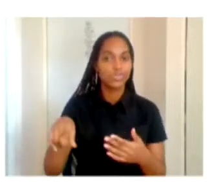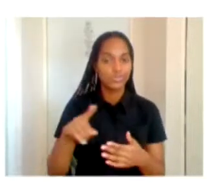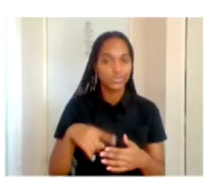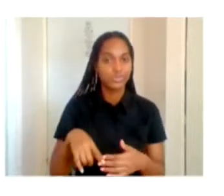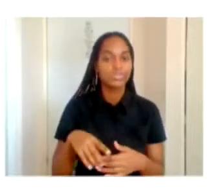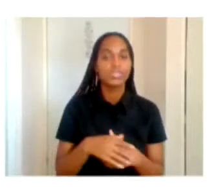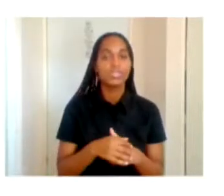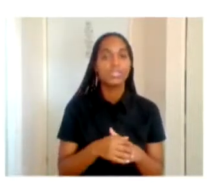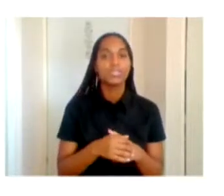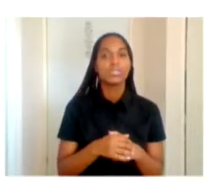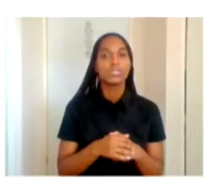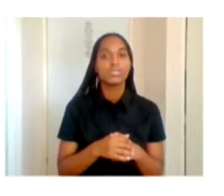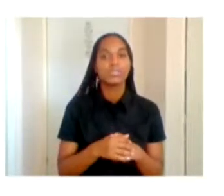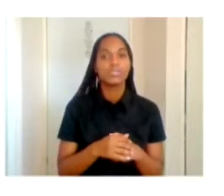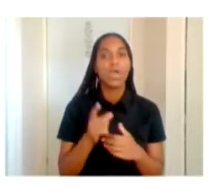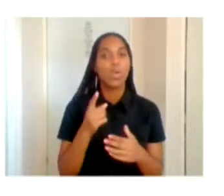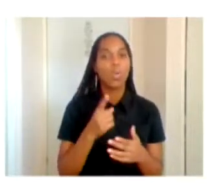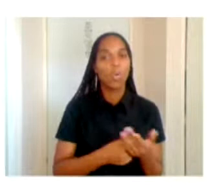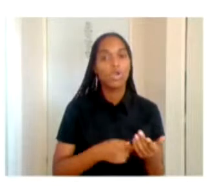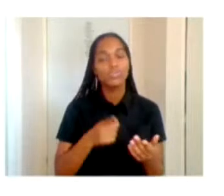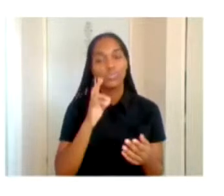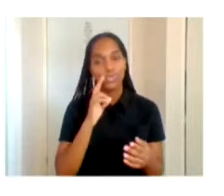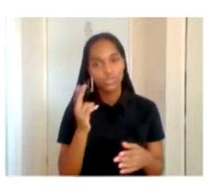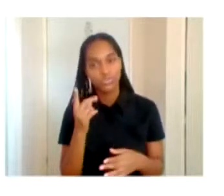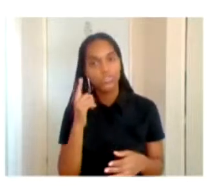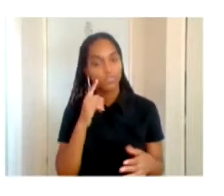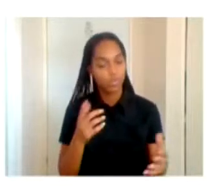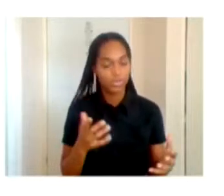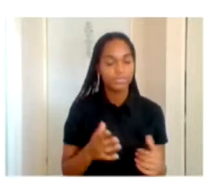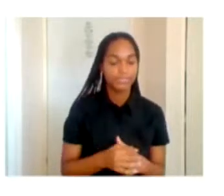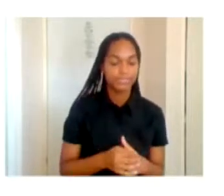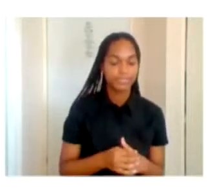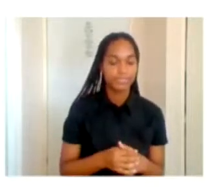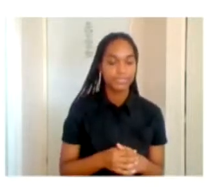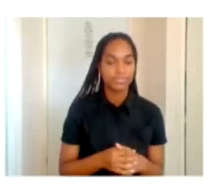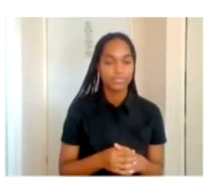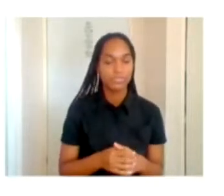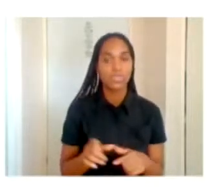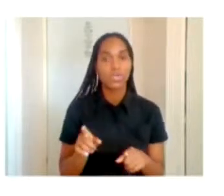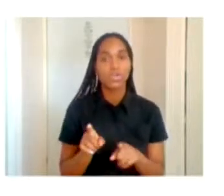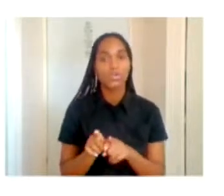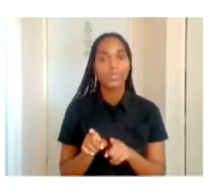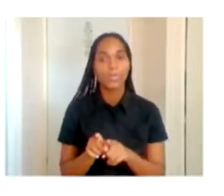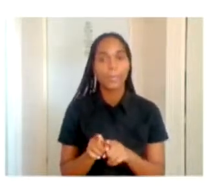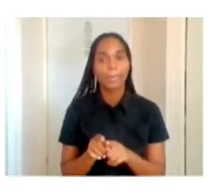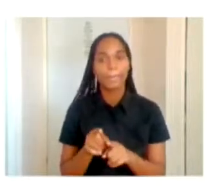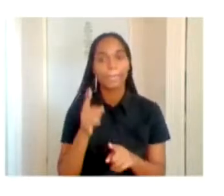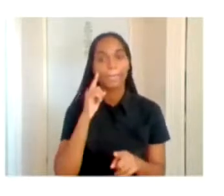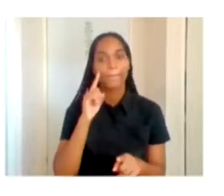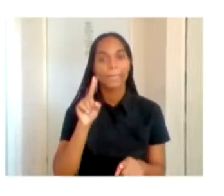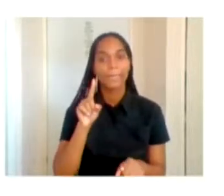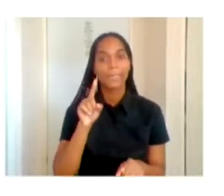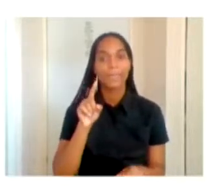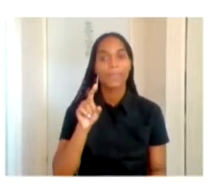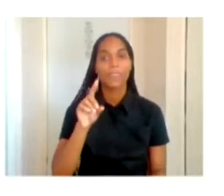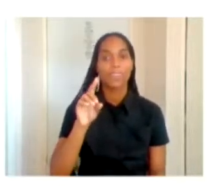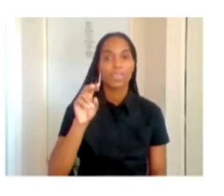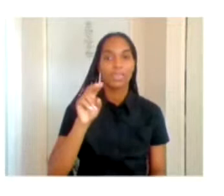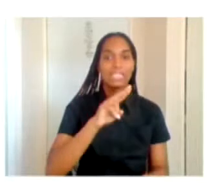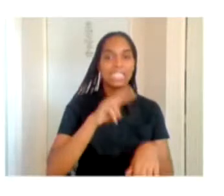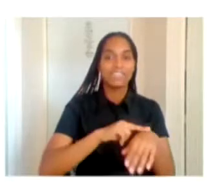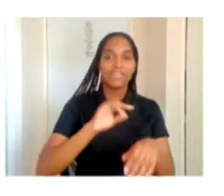decide which bits you're going to use for what. And there's really less overhead due to the native IP transport. So everything is IP again.